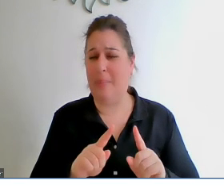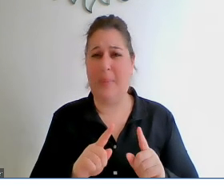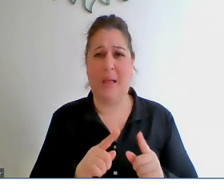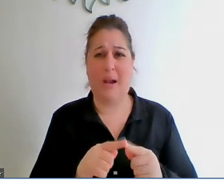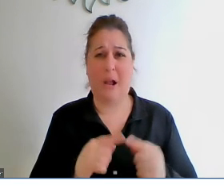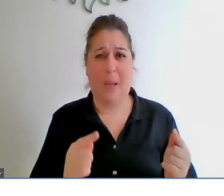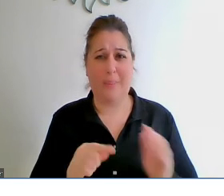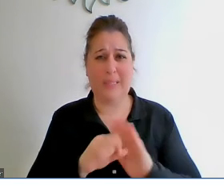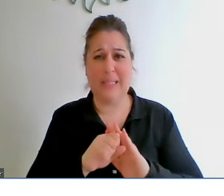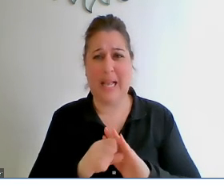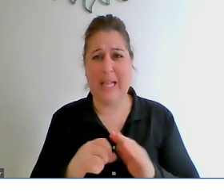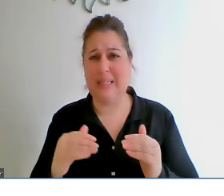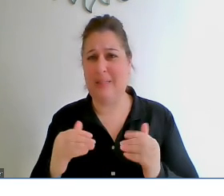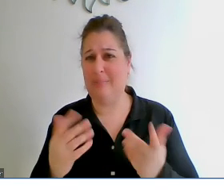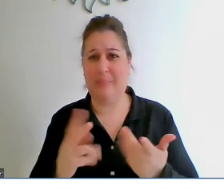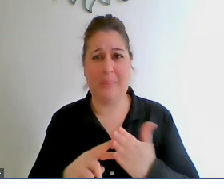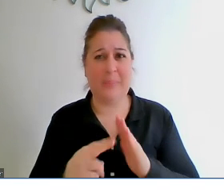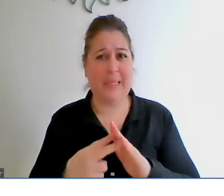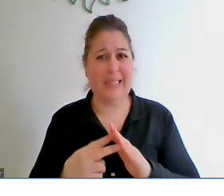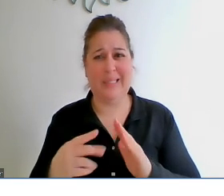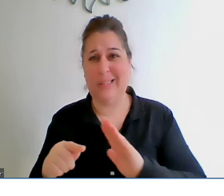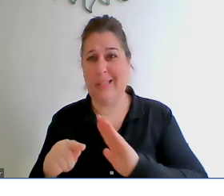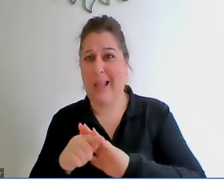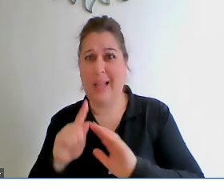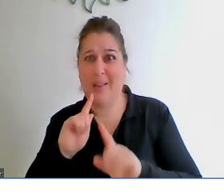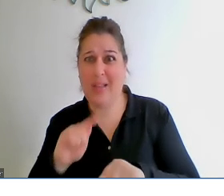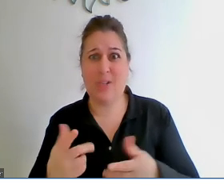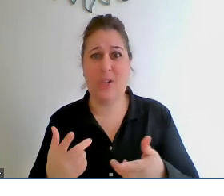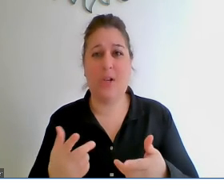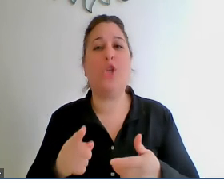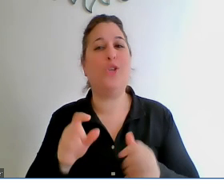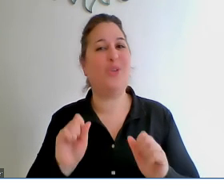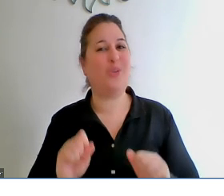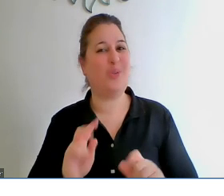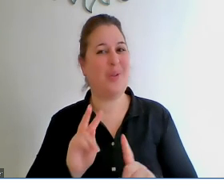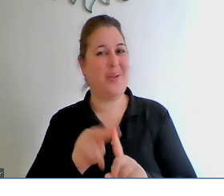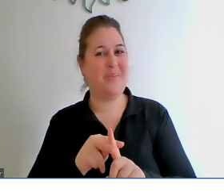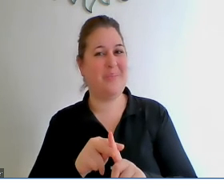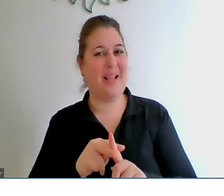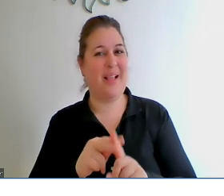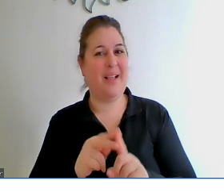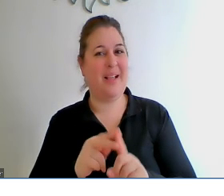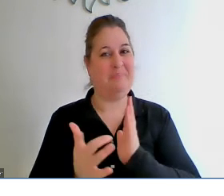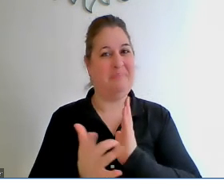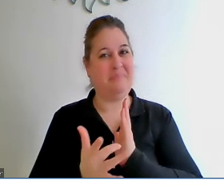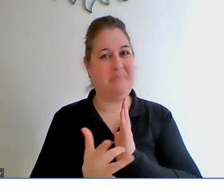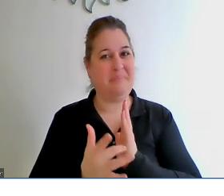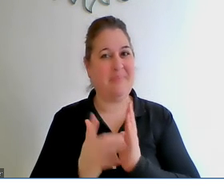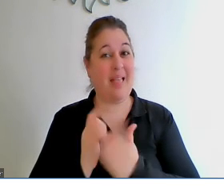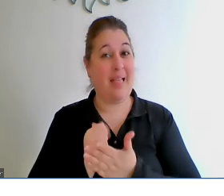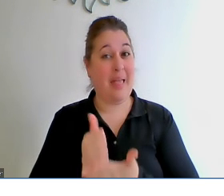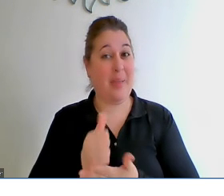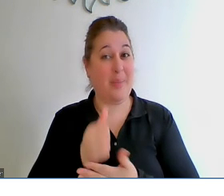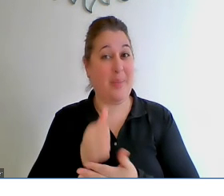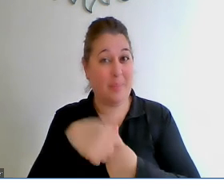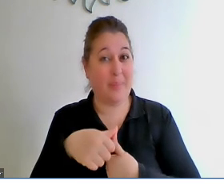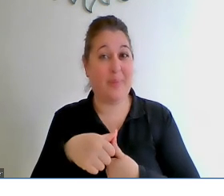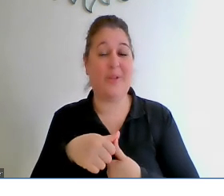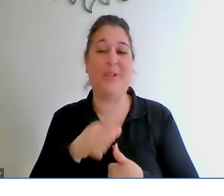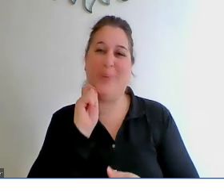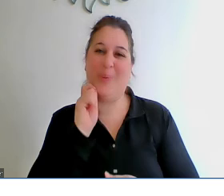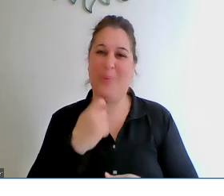positive, then there are some other strategies to help you out. Okay, one is called the tic-tac-toe, which is pretty